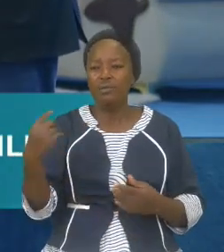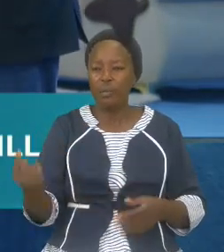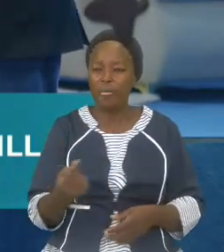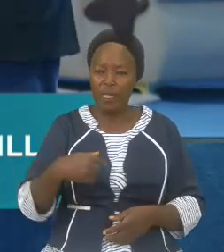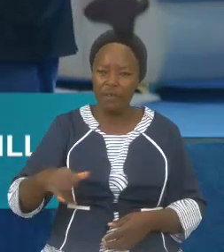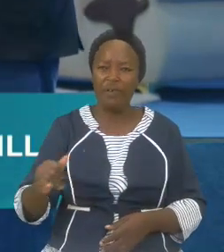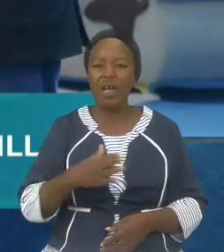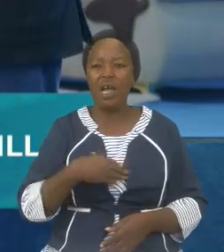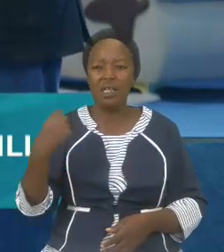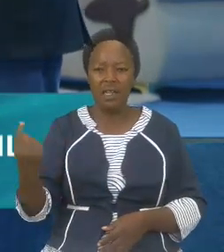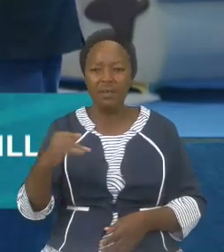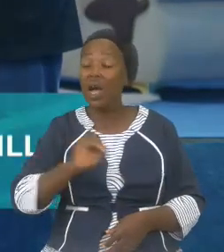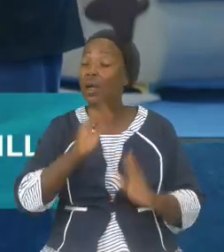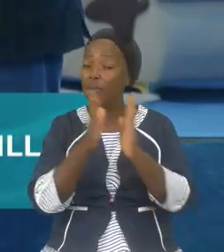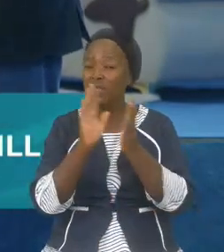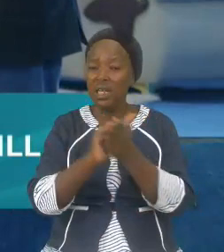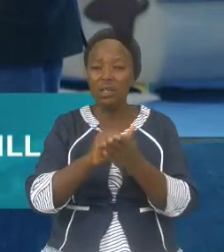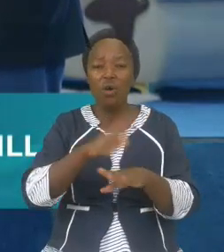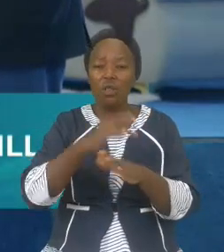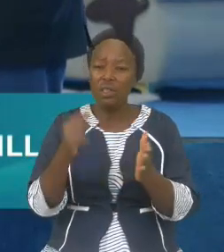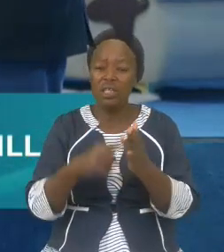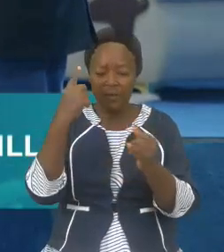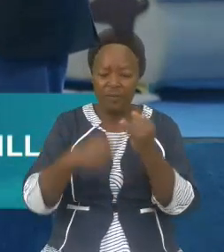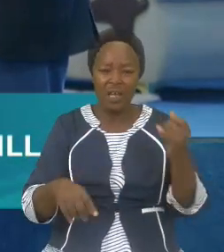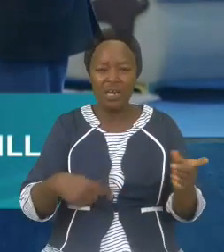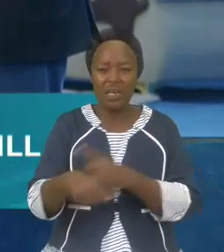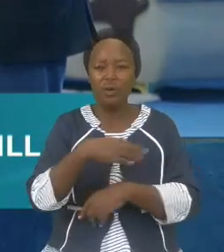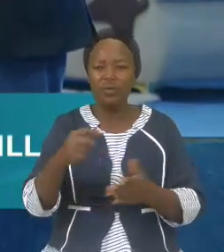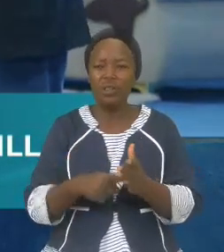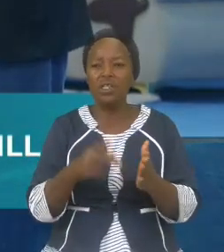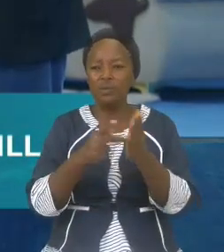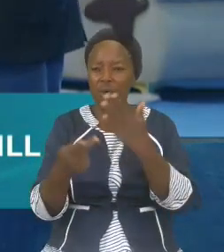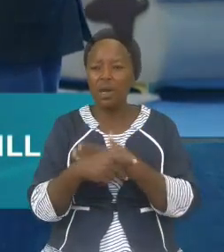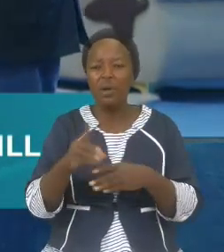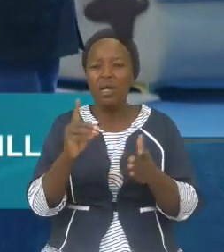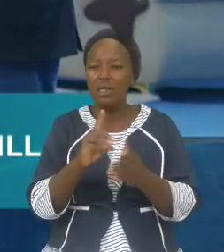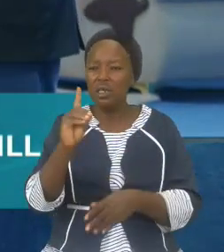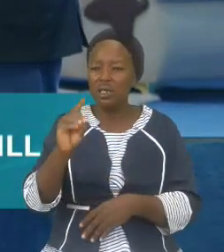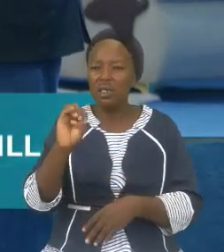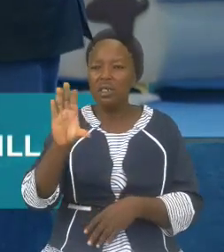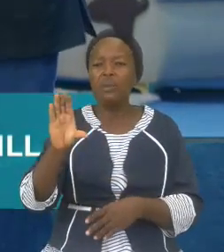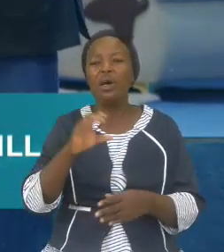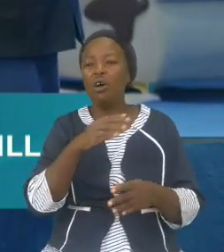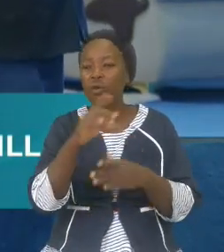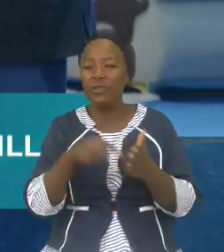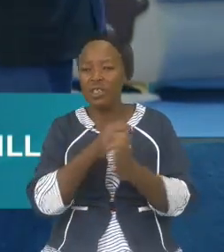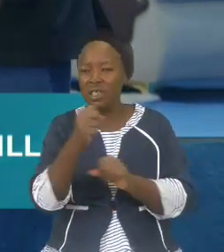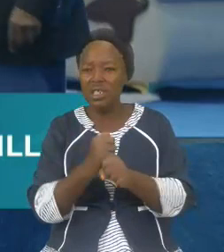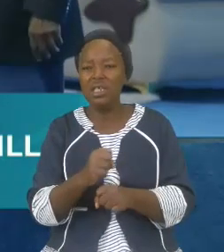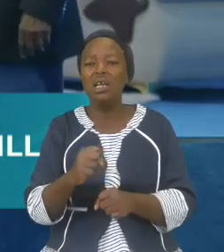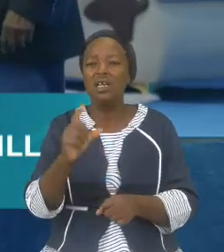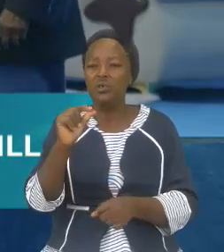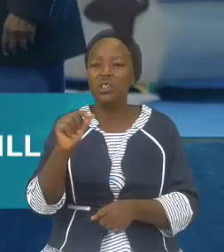that on this final day of this crusade, December of this year 2022, I pray